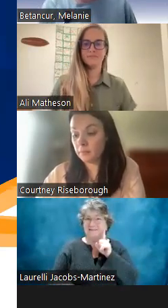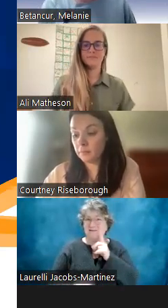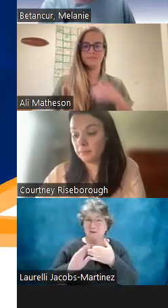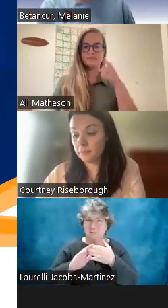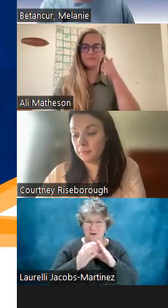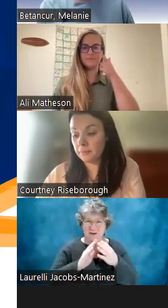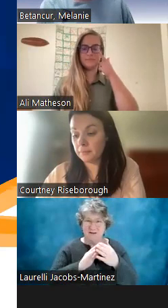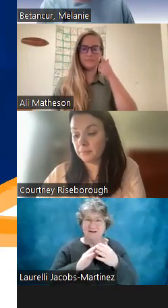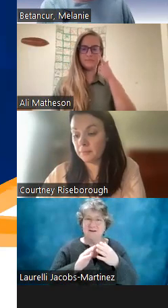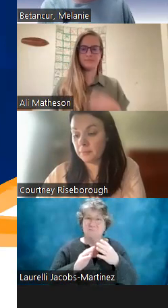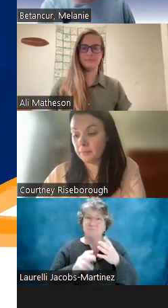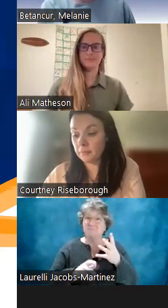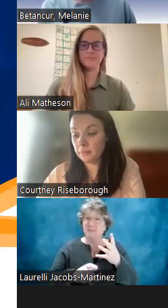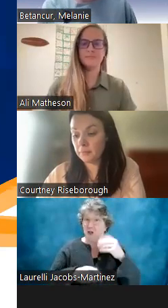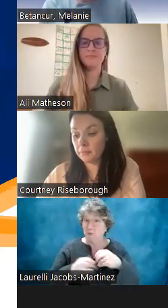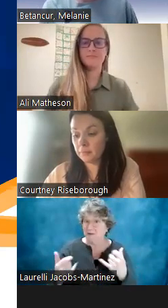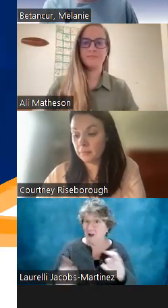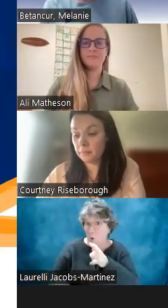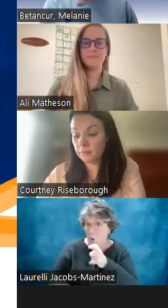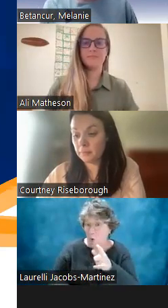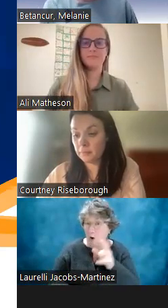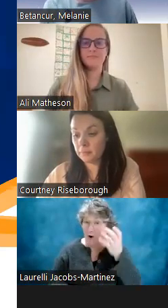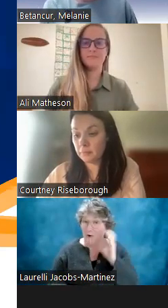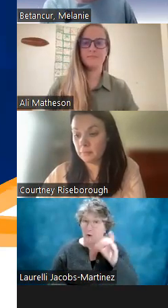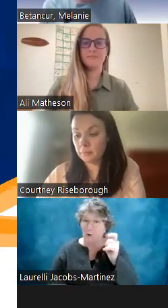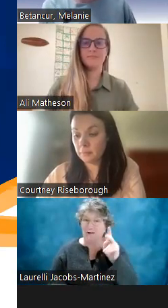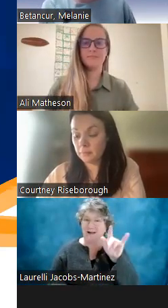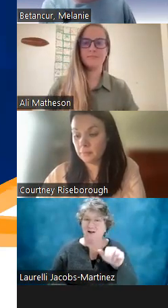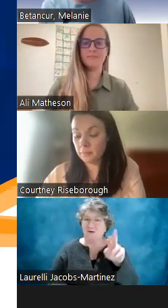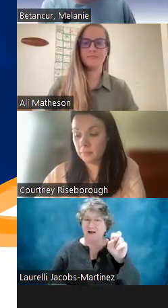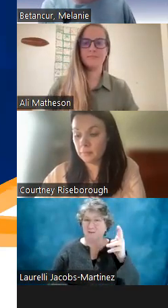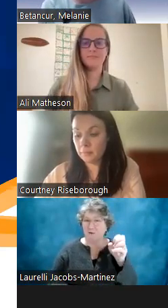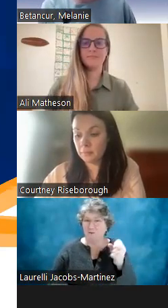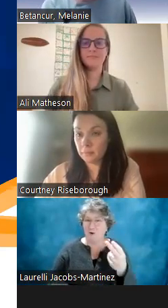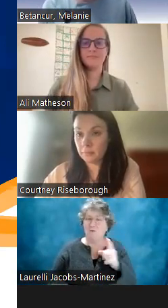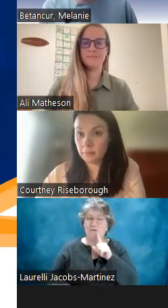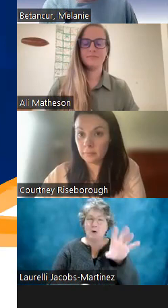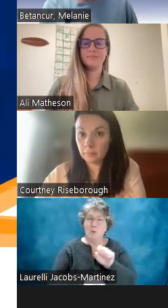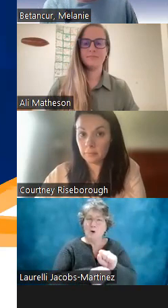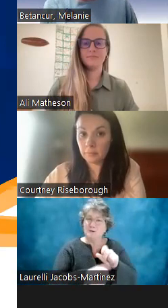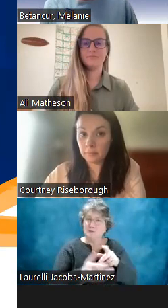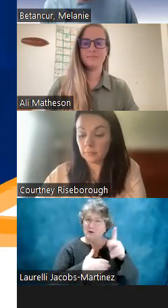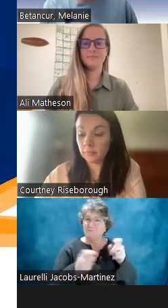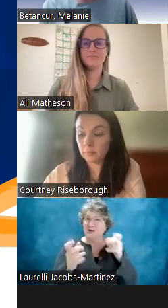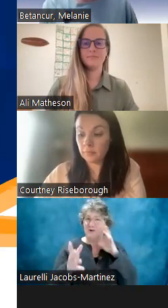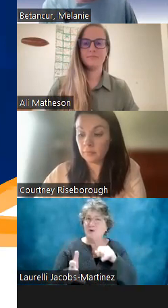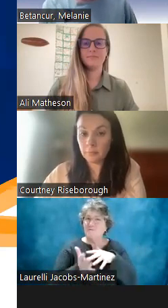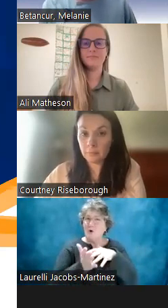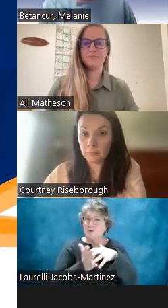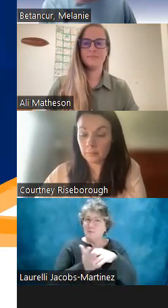Rosenborough she does vulnerable populations as a senior program manager, and